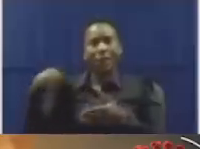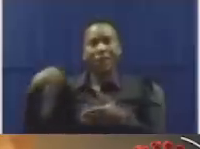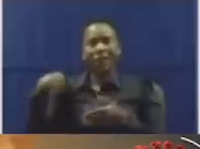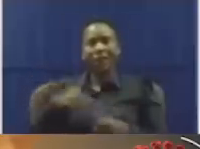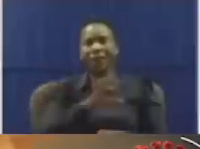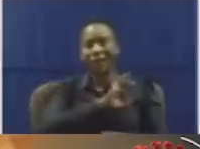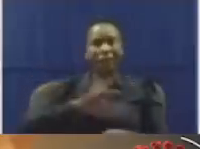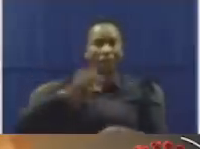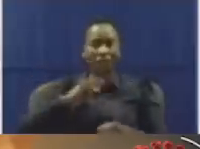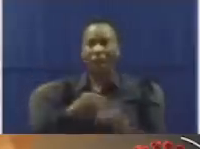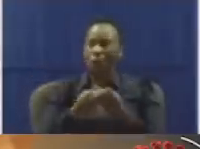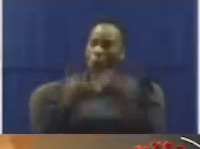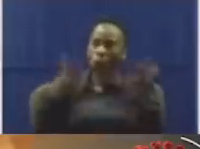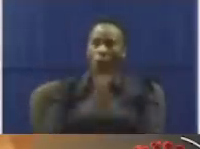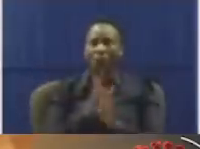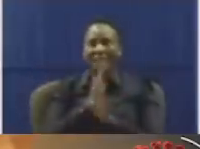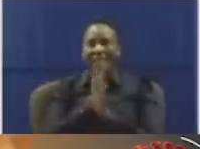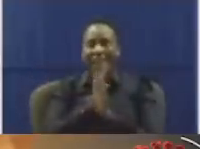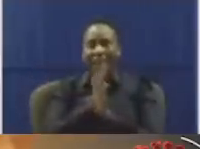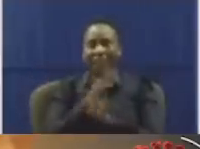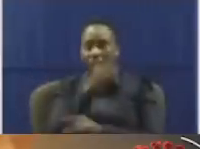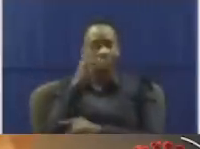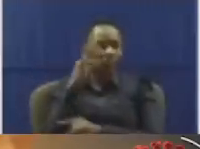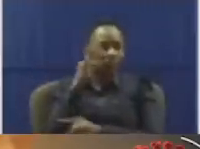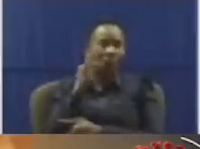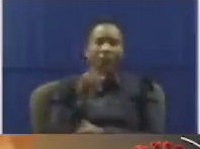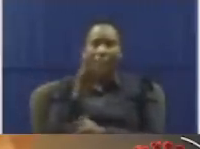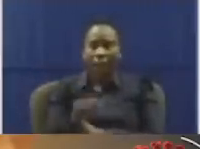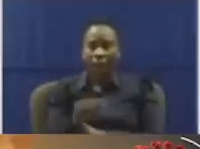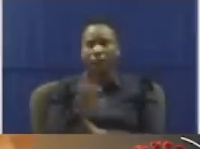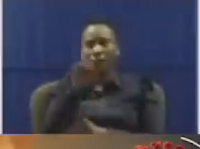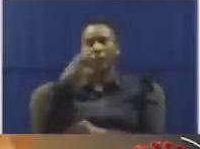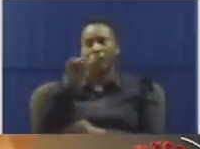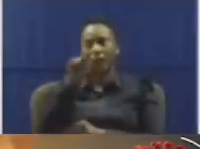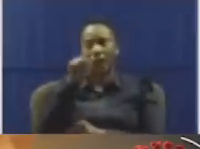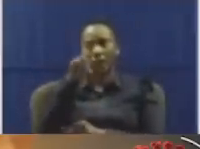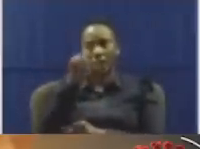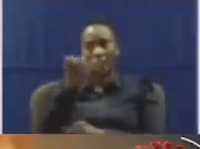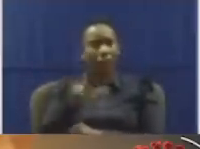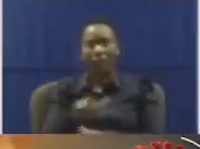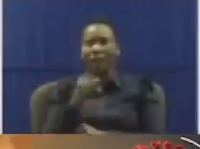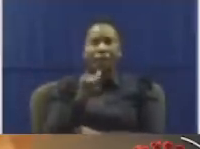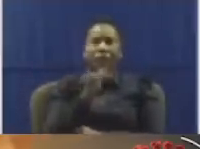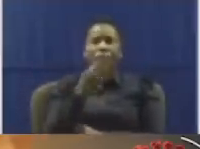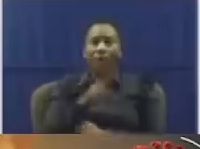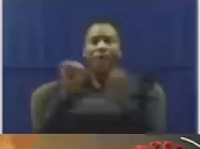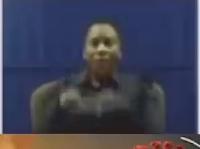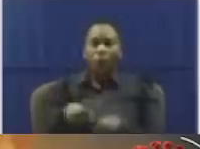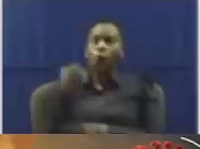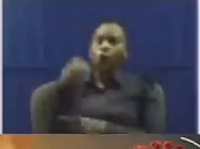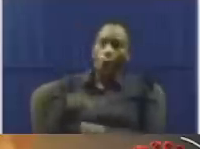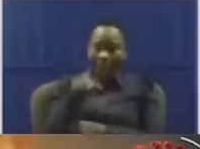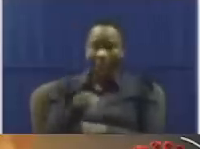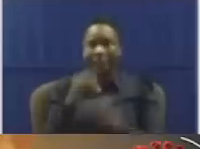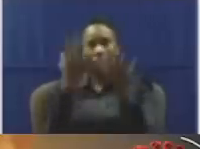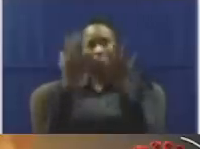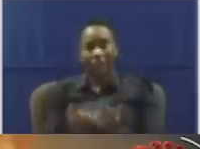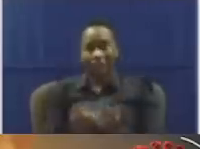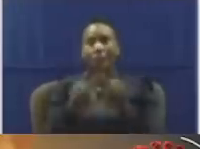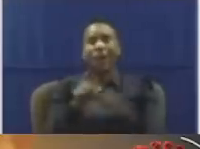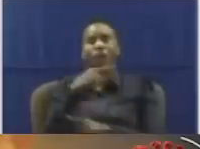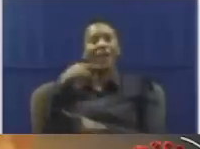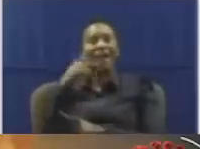and scandals. We're asked today to say yes or no to this budget. But the reality is